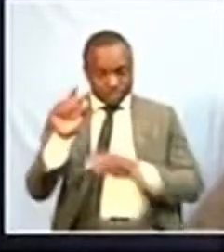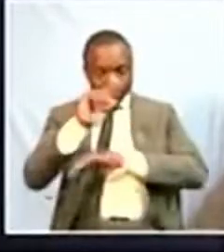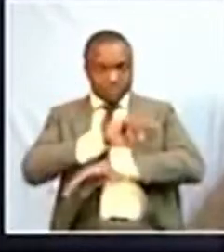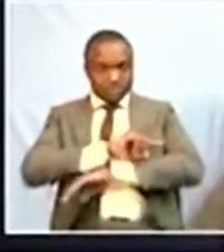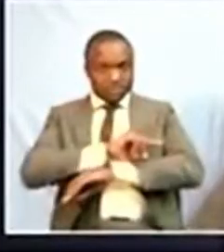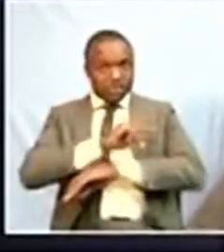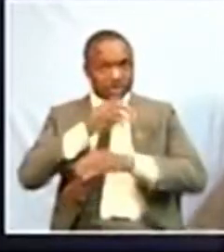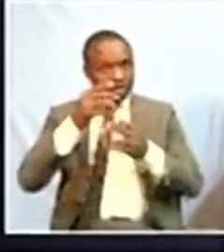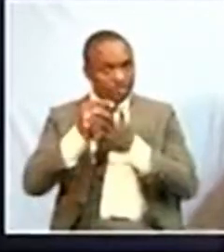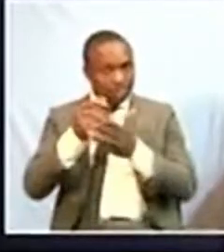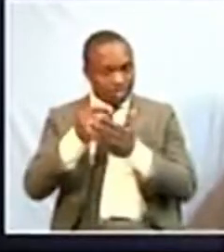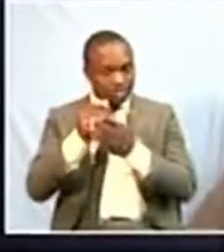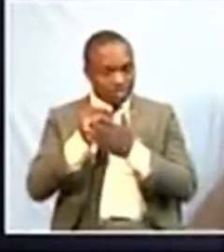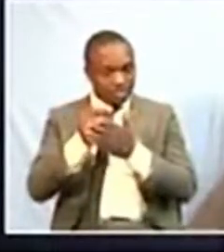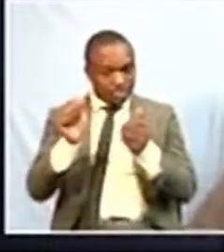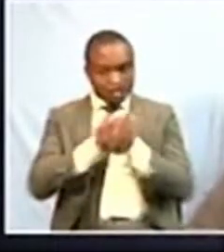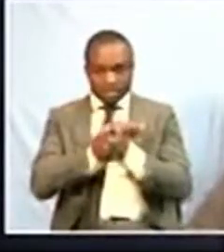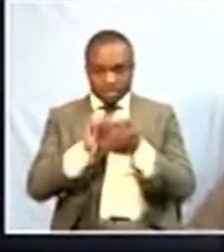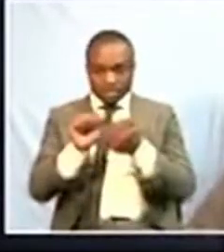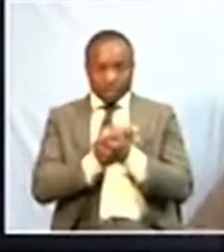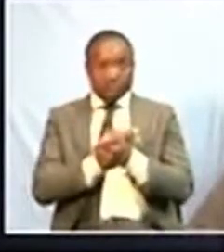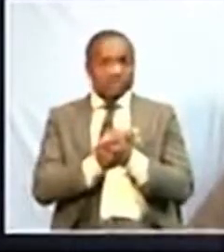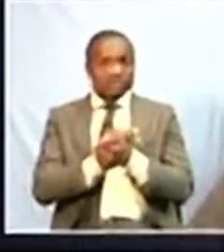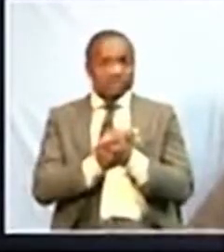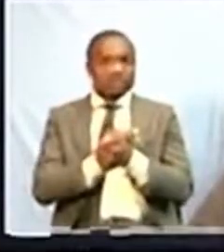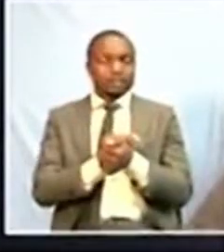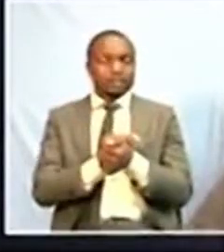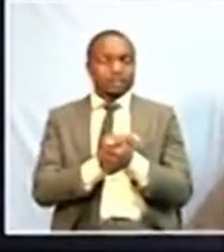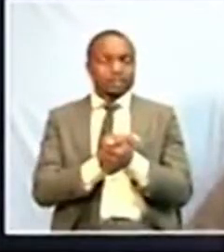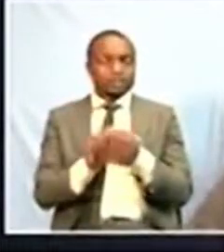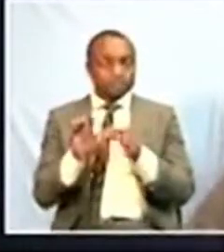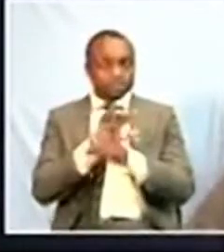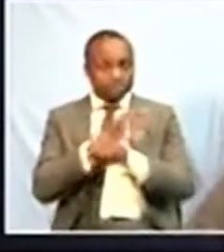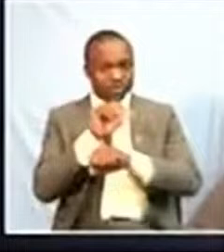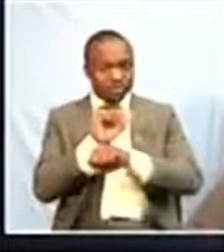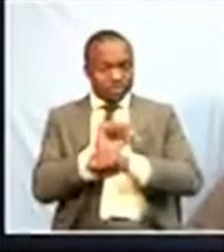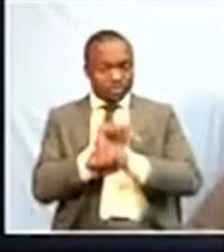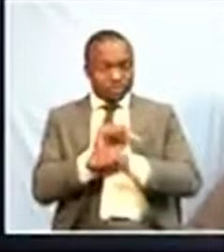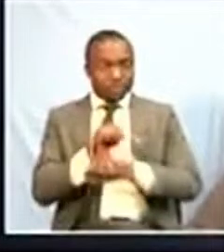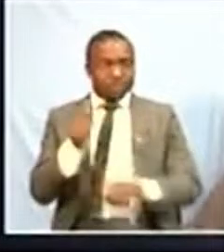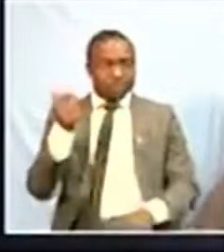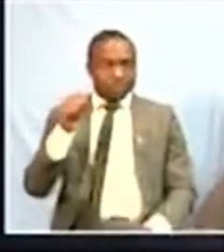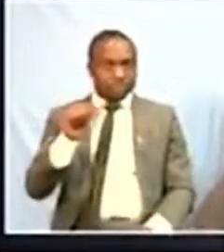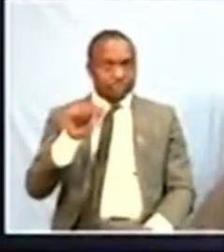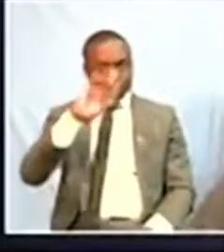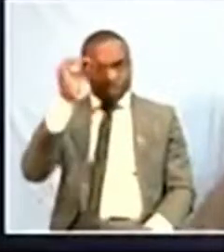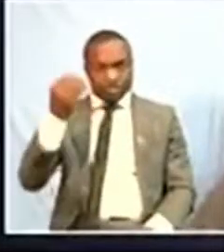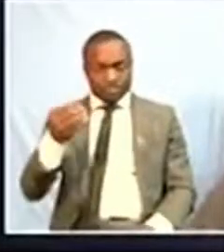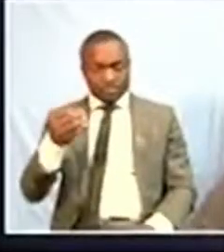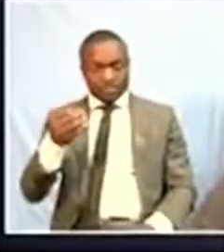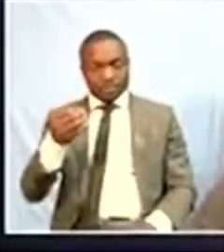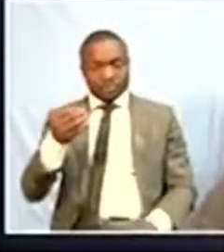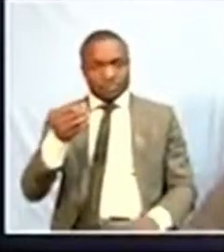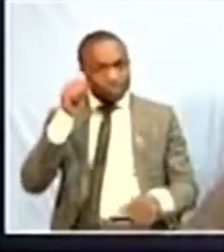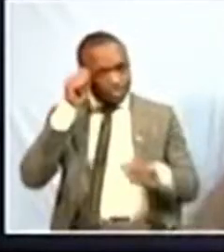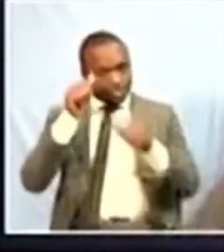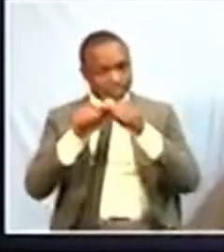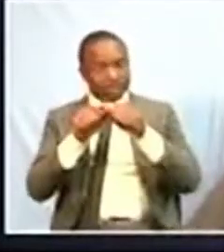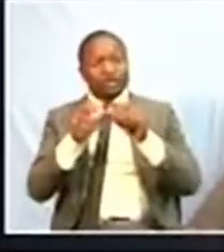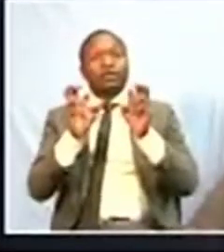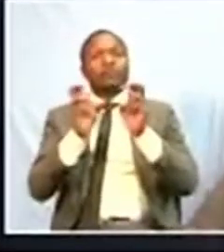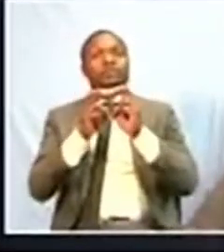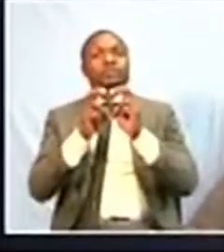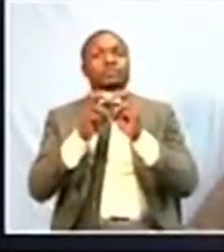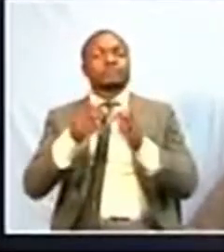maximum amount of liquidated damages for the whole of the works is 10% of the final contract price.